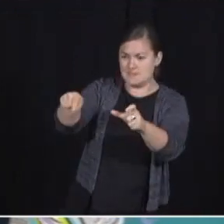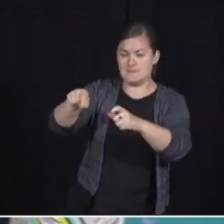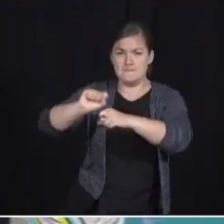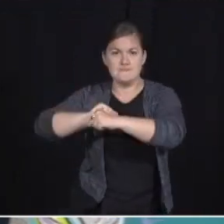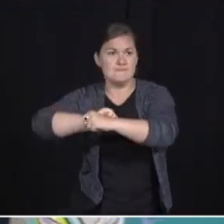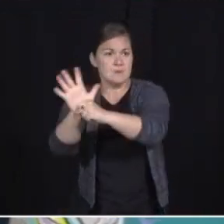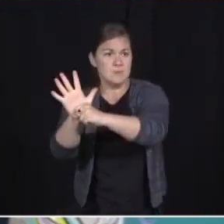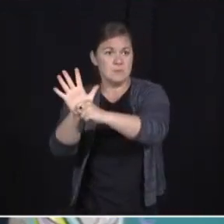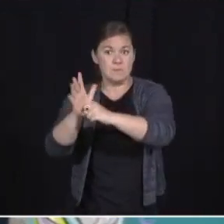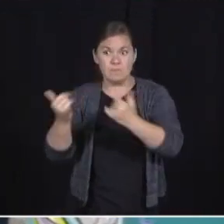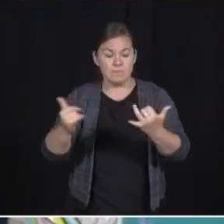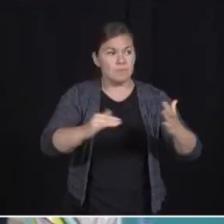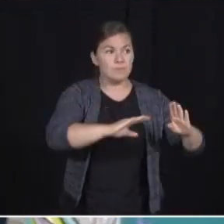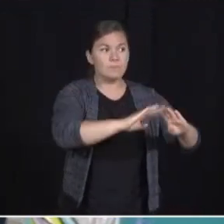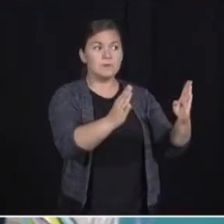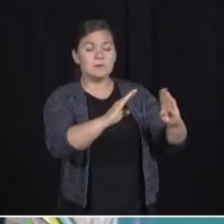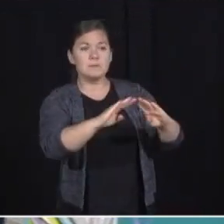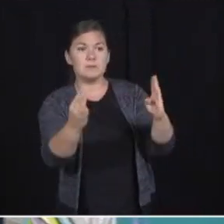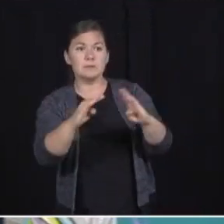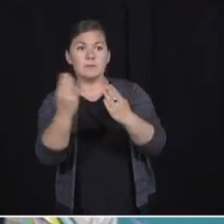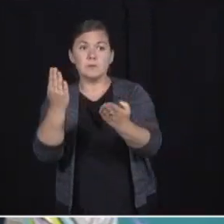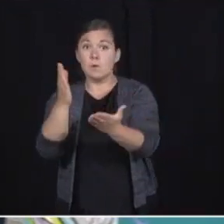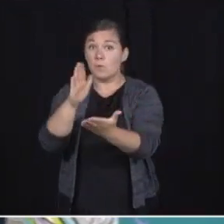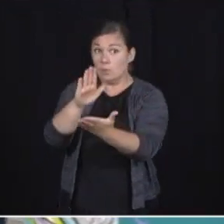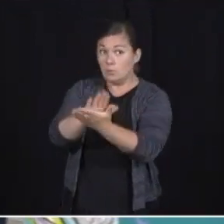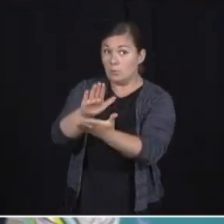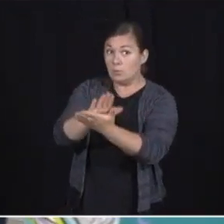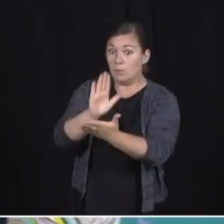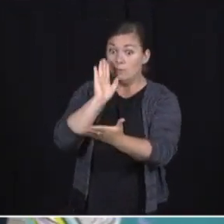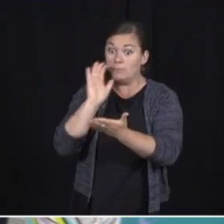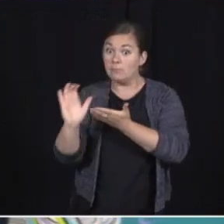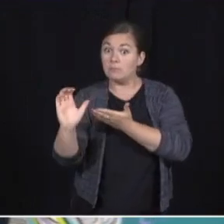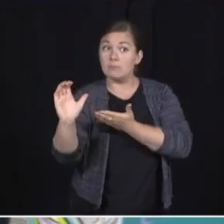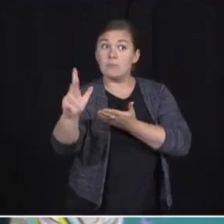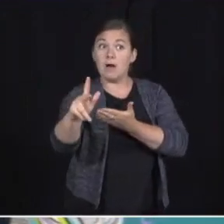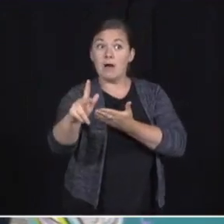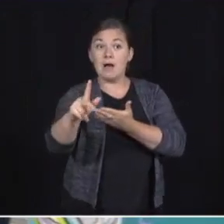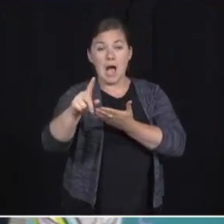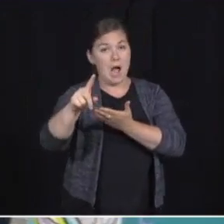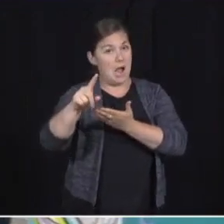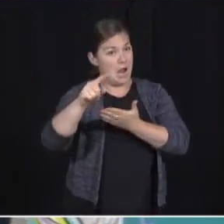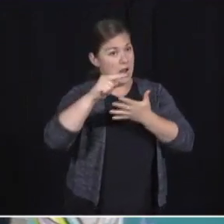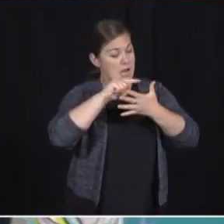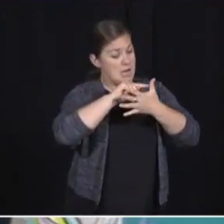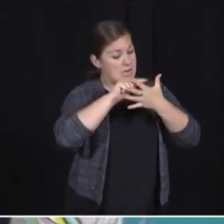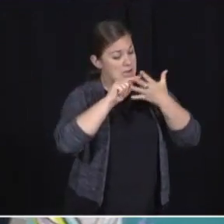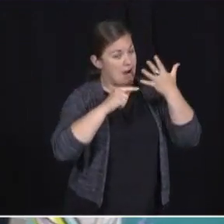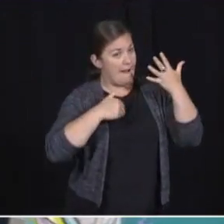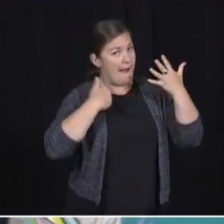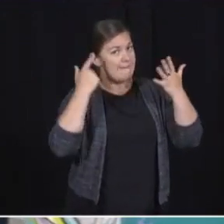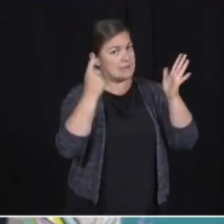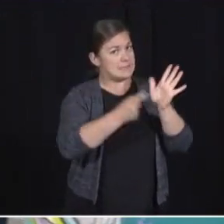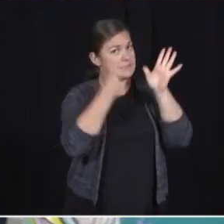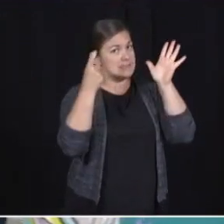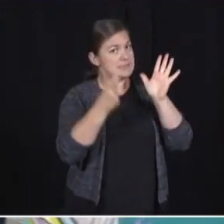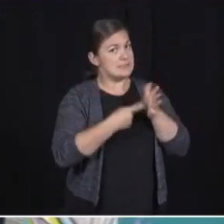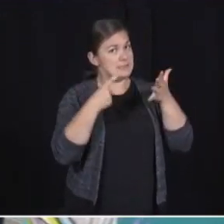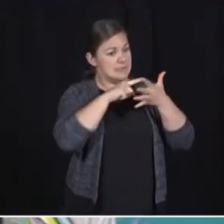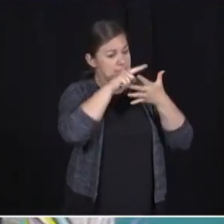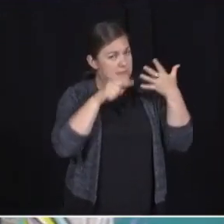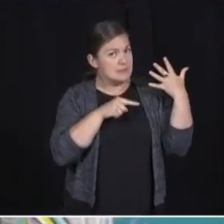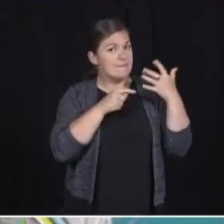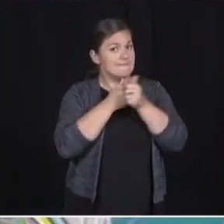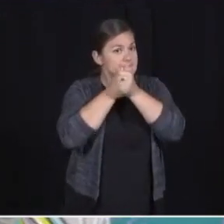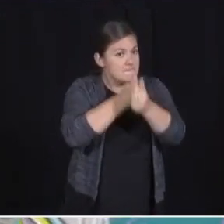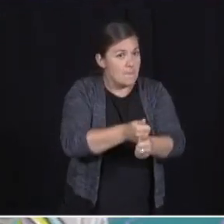ever. And today, I'm proud to support the launch of the new COVID Alert app. If you haven't